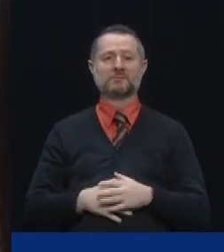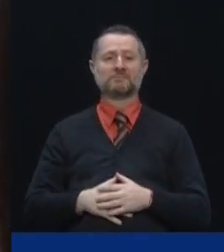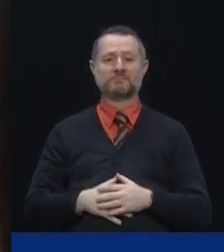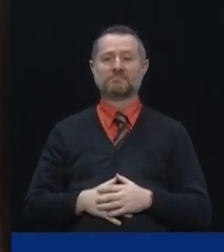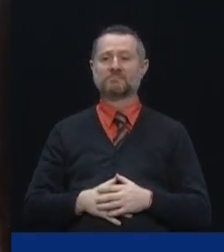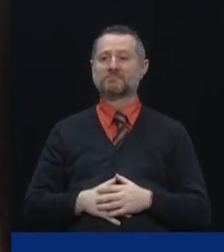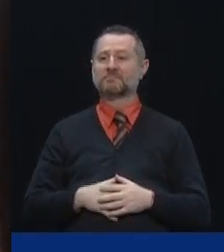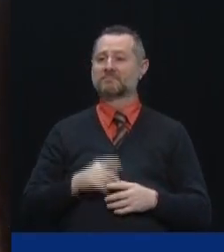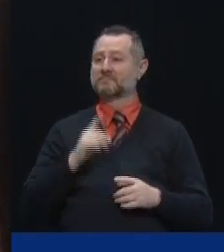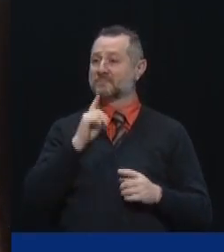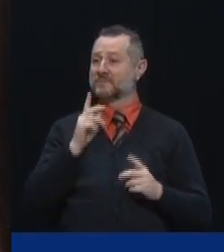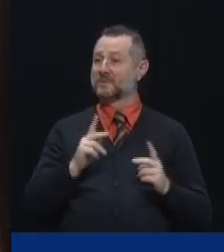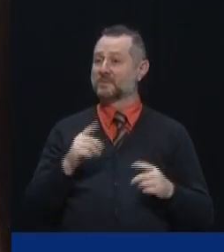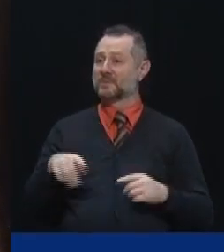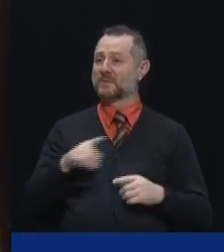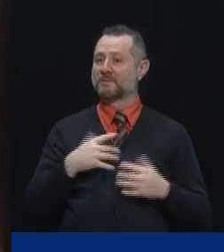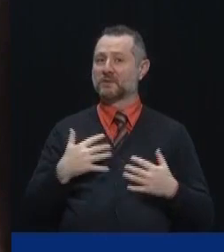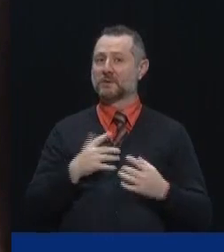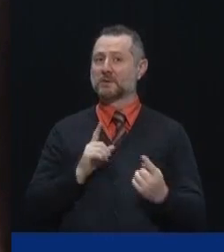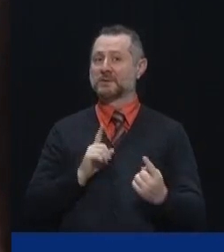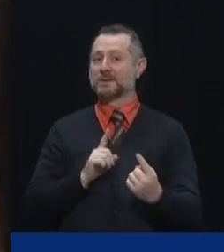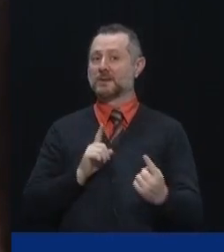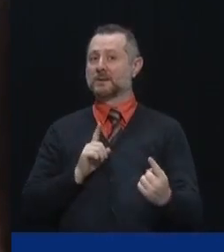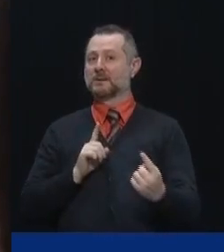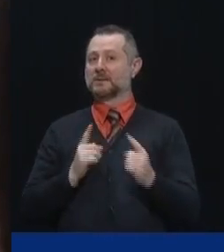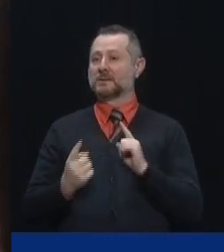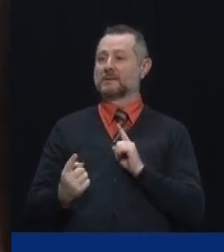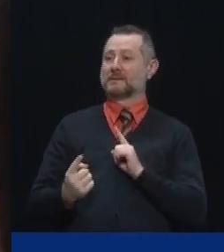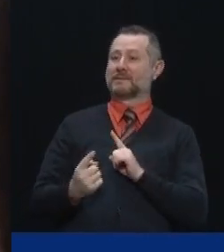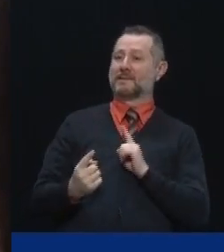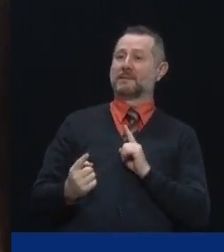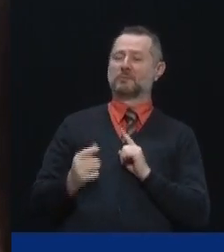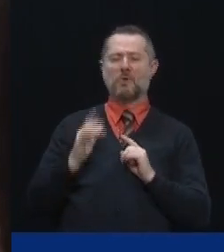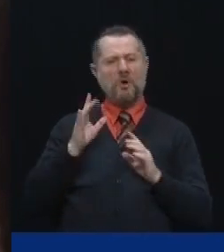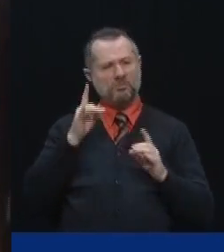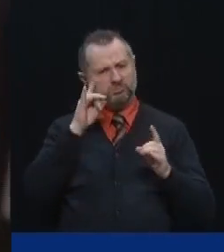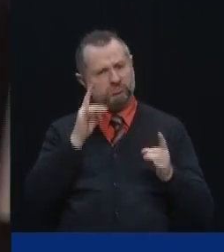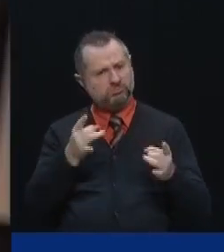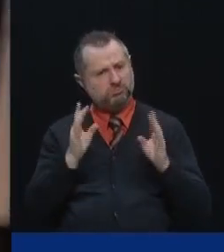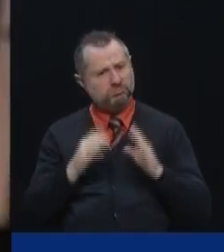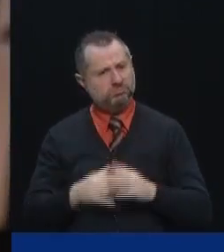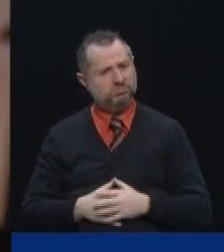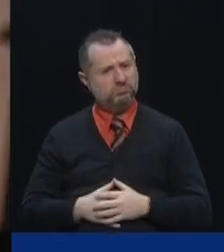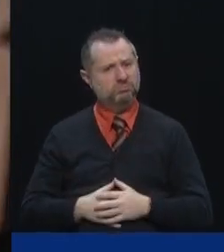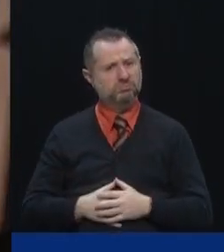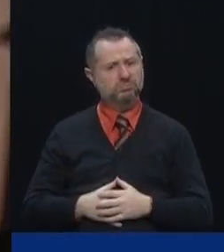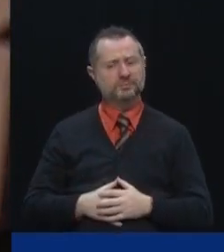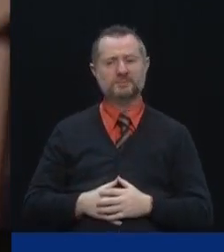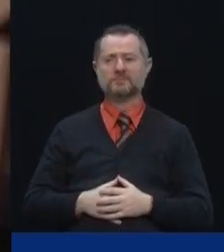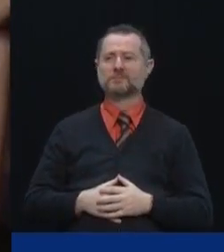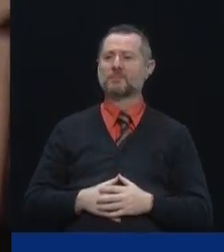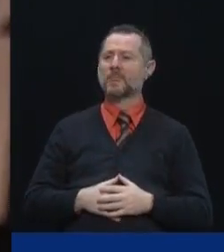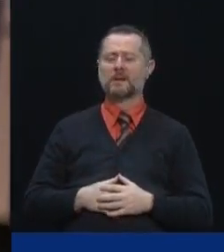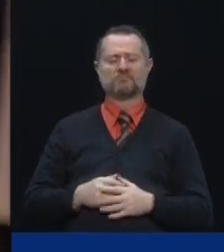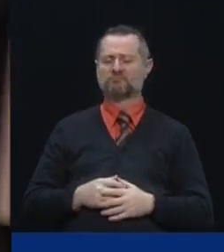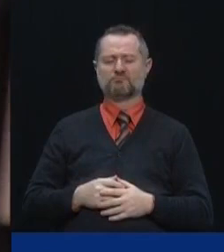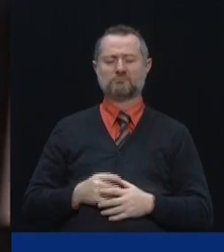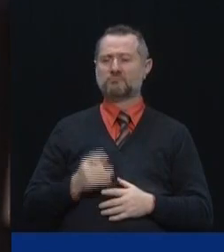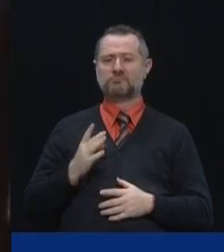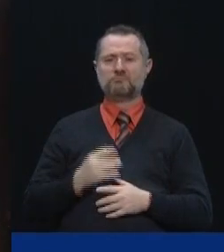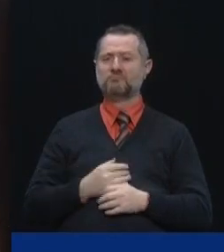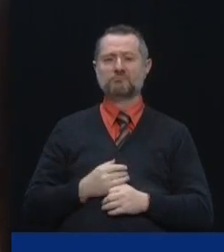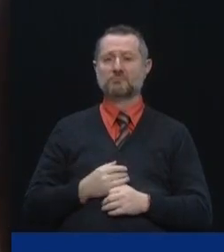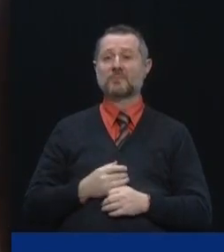another. How cruel a winter. How cruel. And then